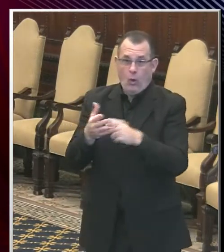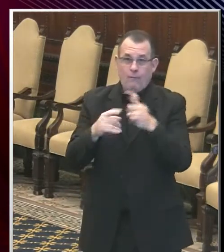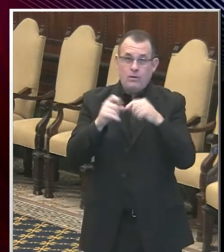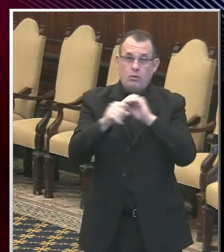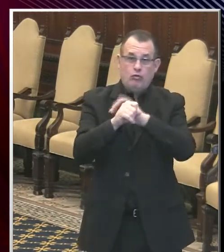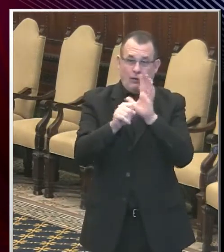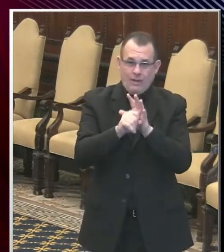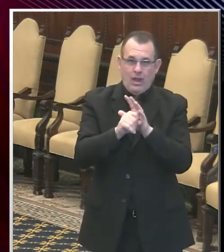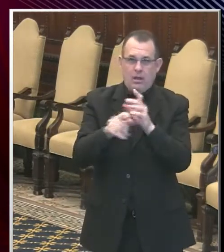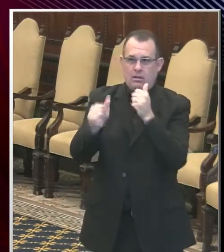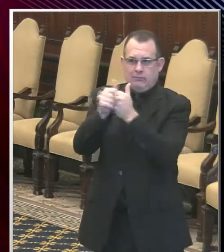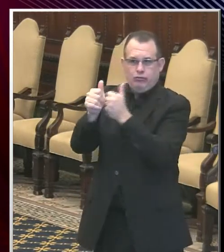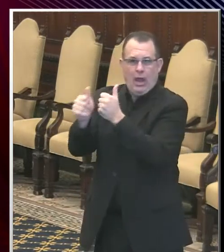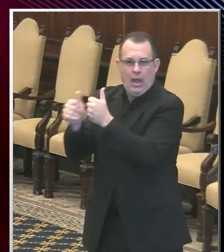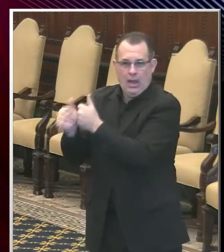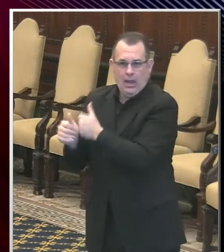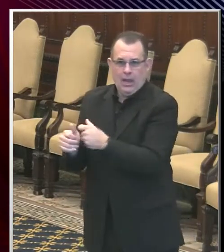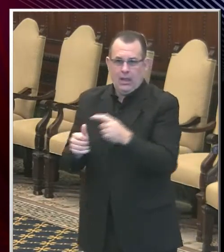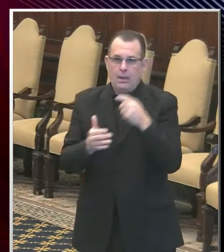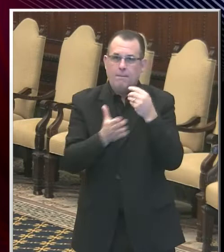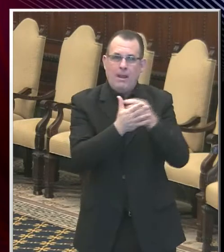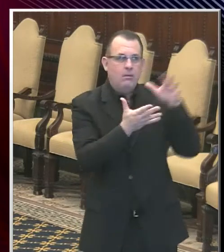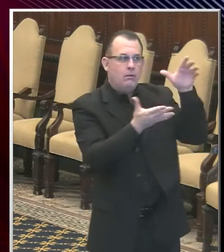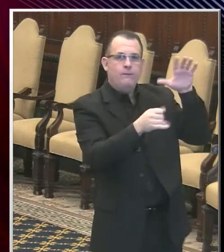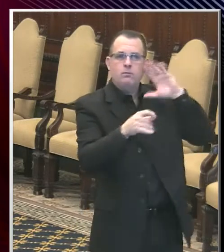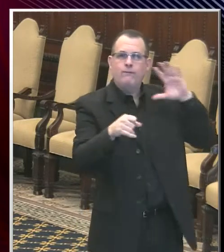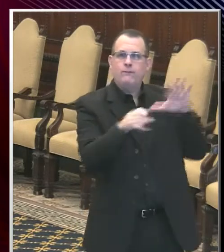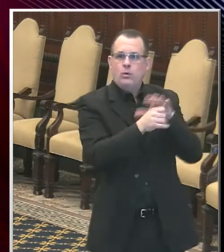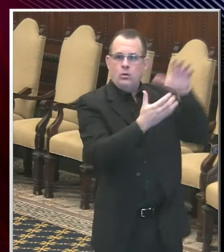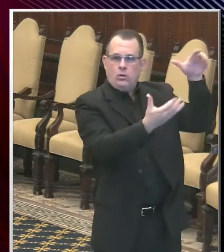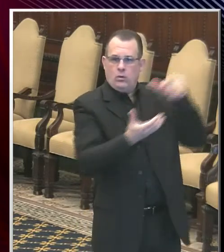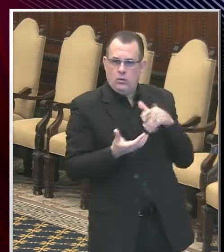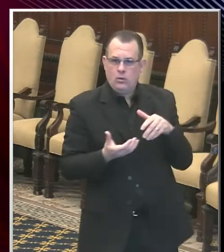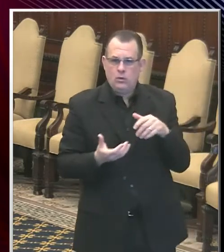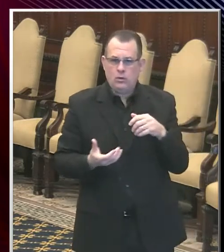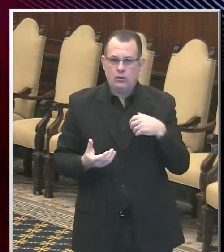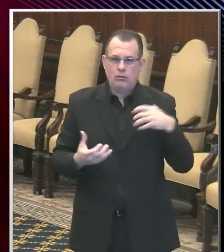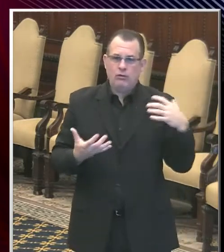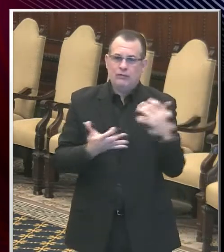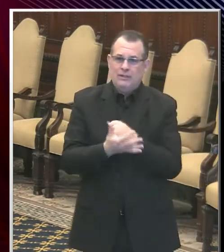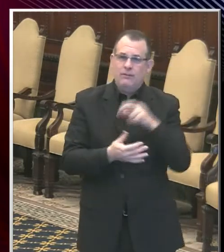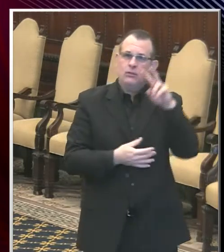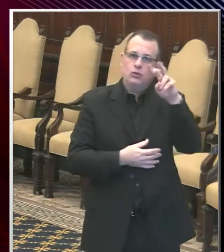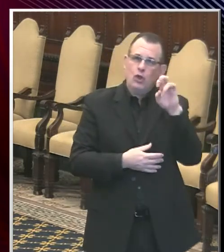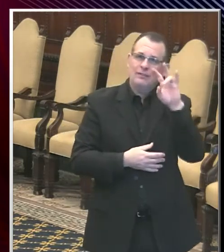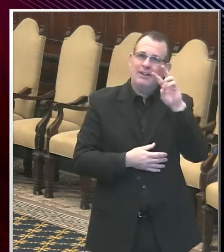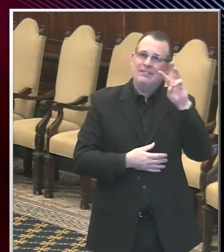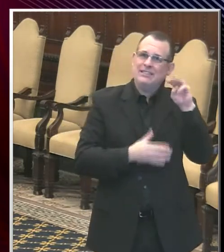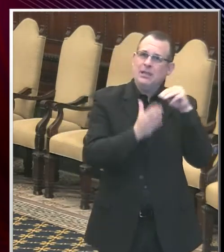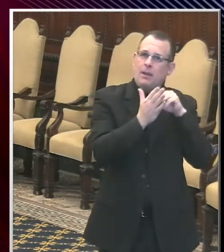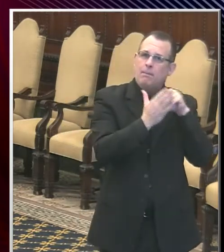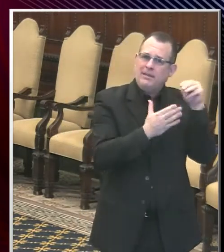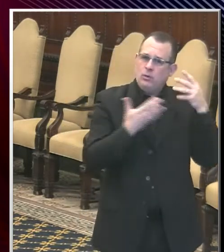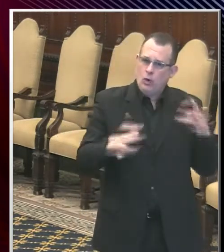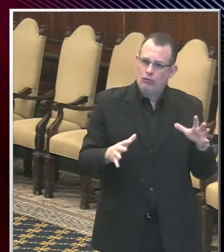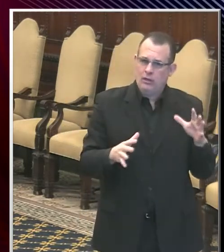reimbursement. And as the mayor said, we have received the $276 million that's intended to reimburse our